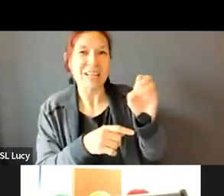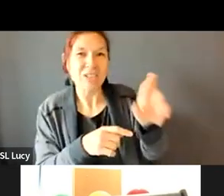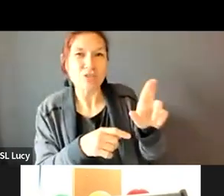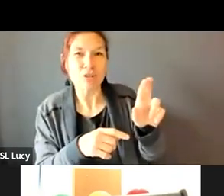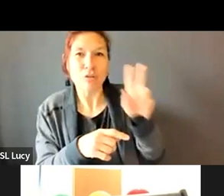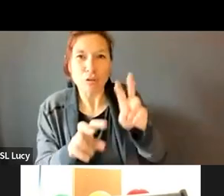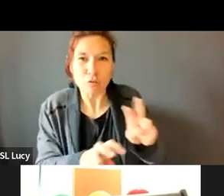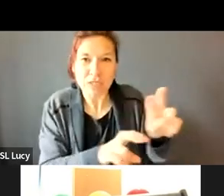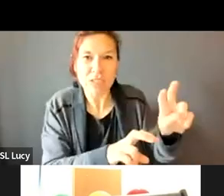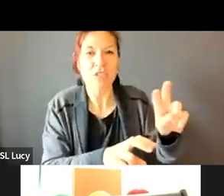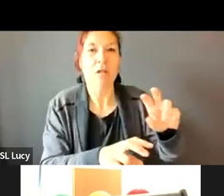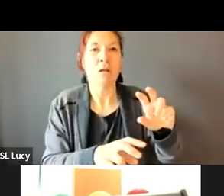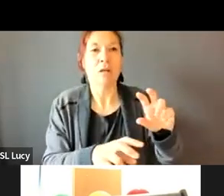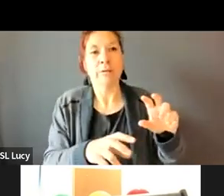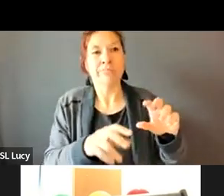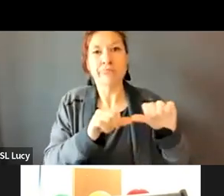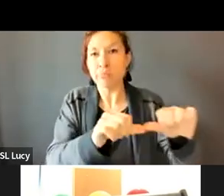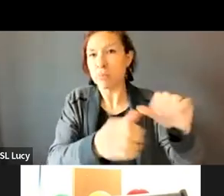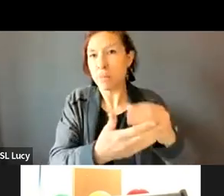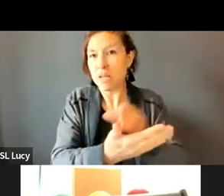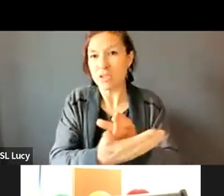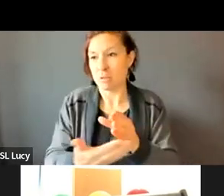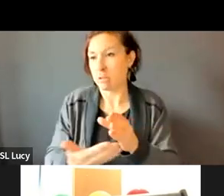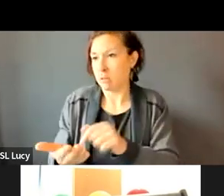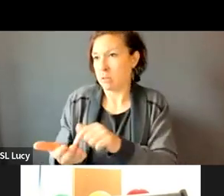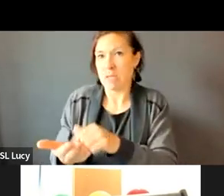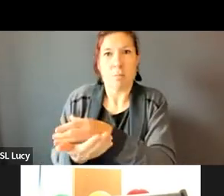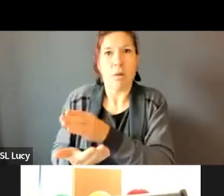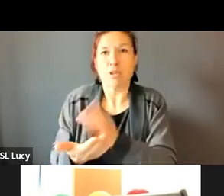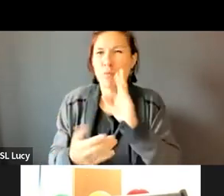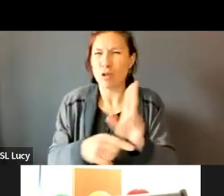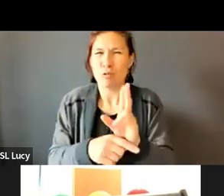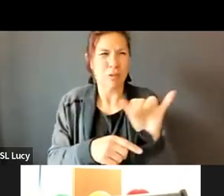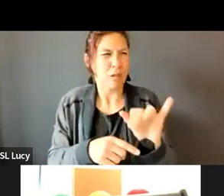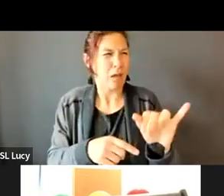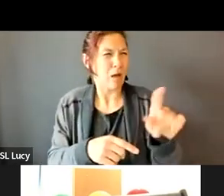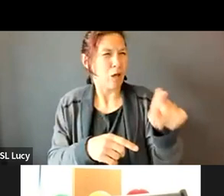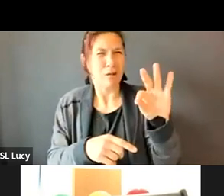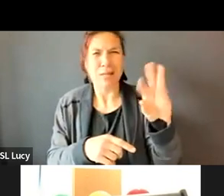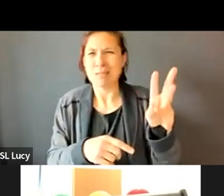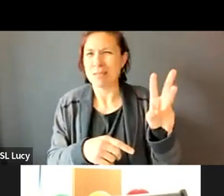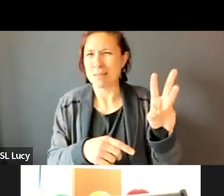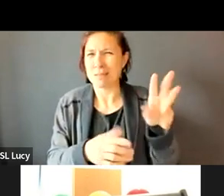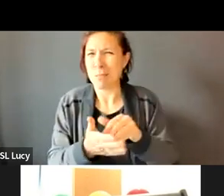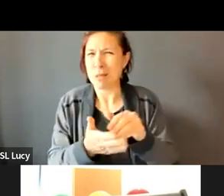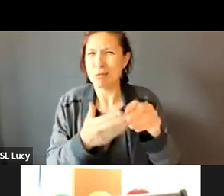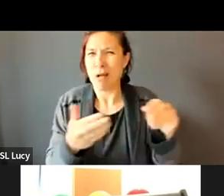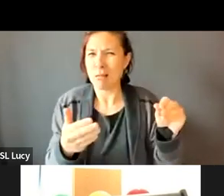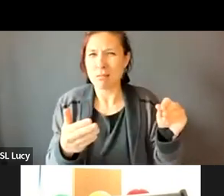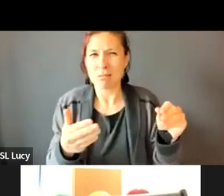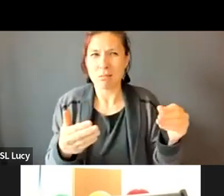us to a more sustainable system this budget is going to use 196 million dollars